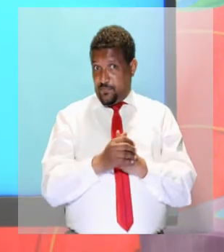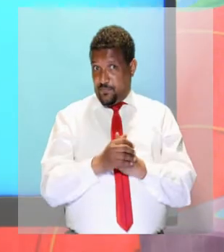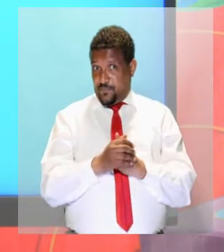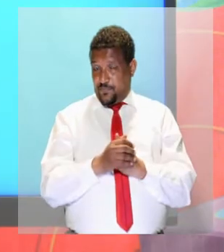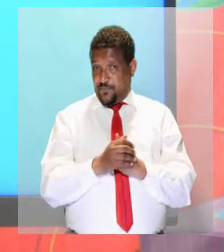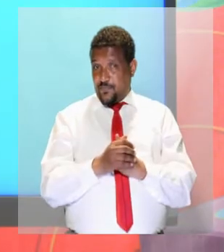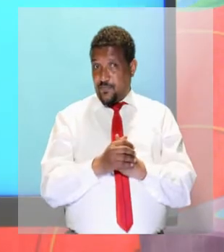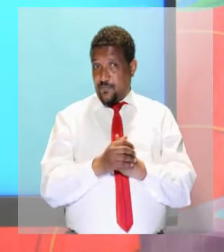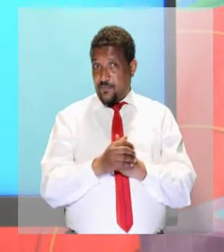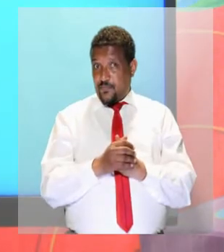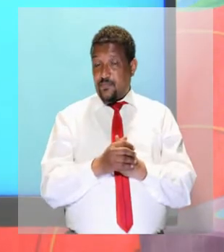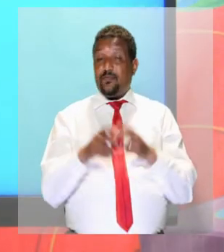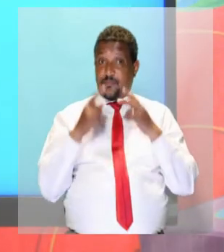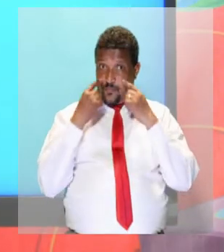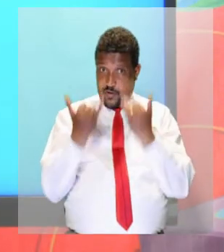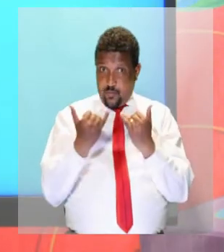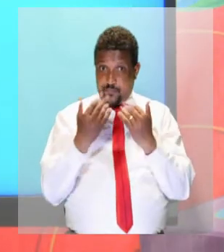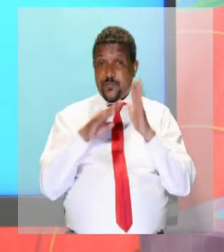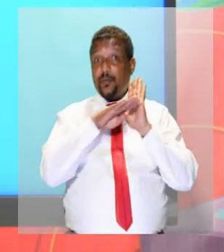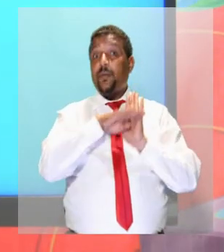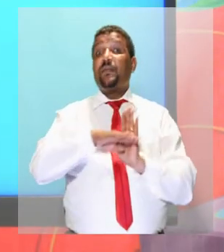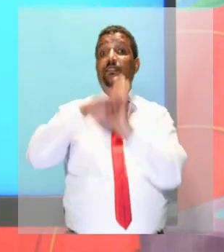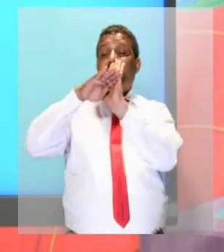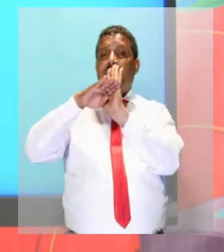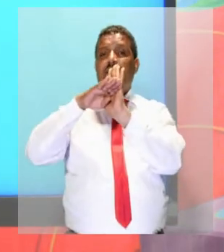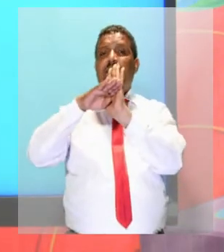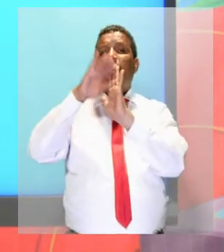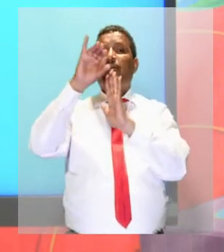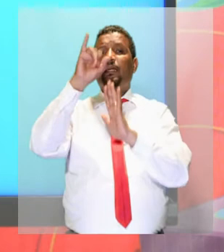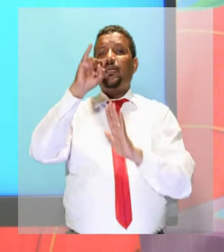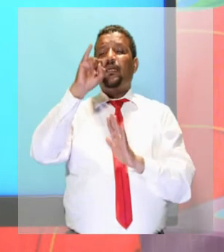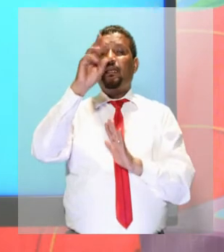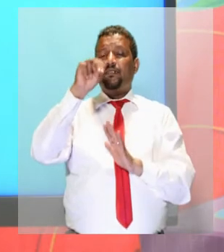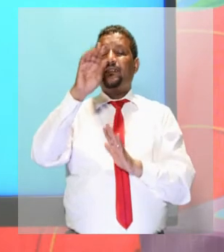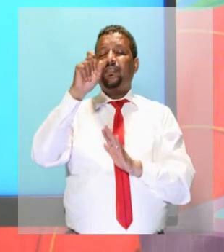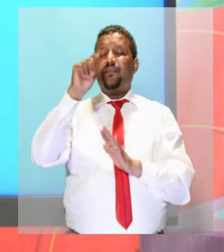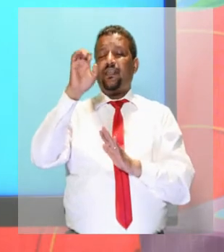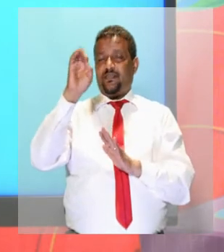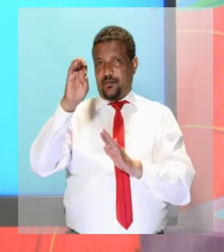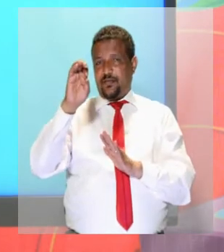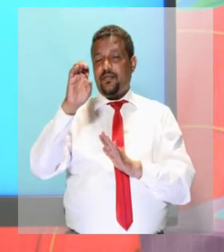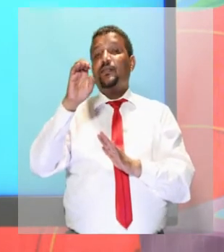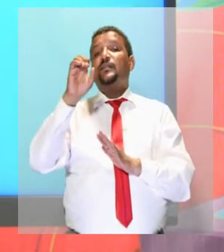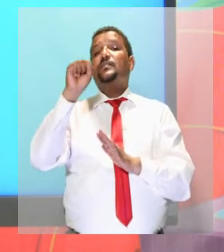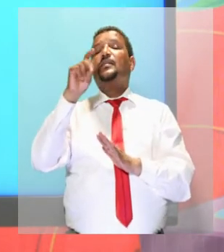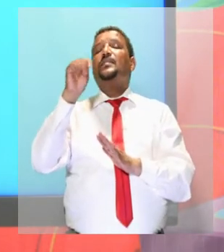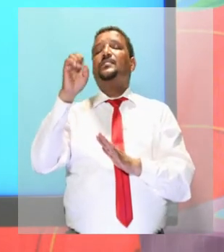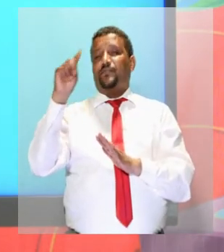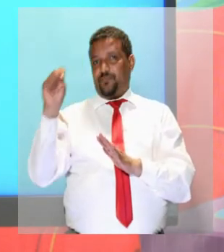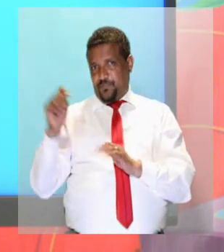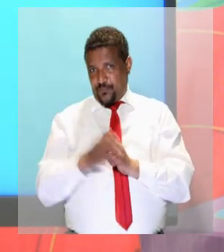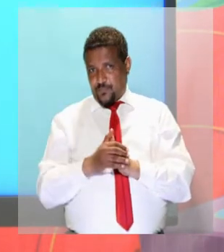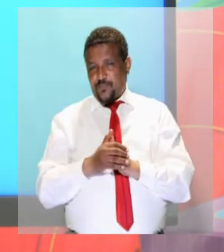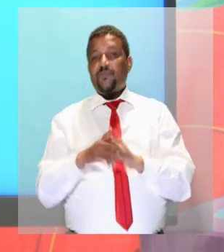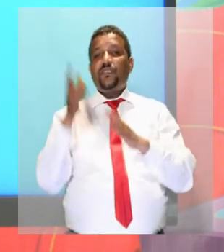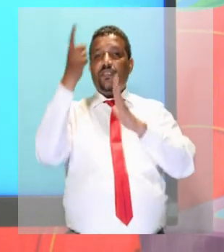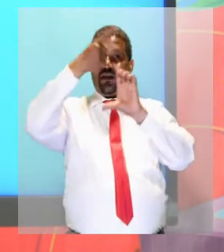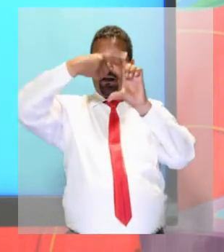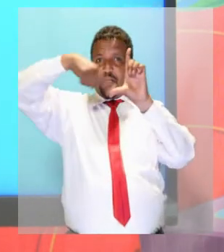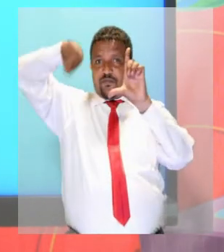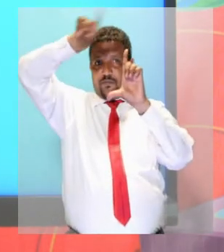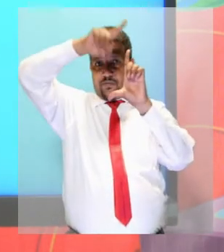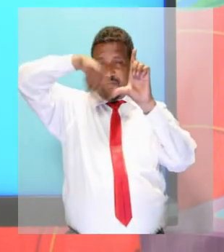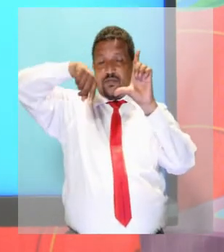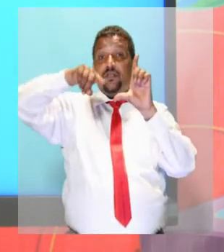let's represent the indifference states on a curve called the indifference curve. The indifference curve